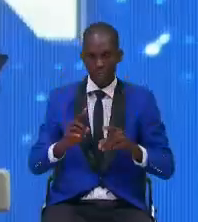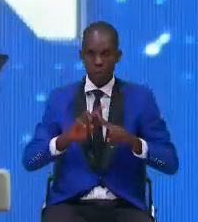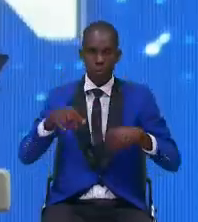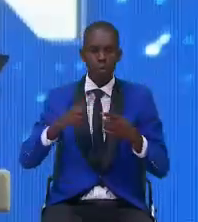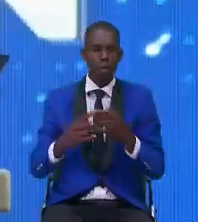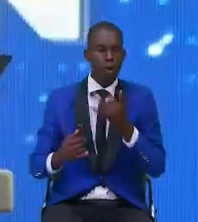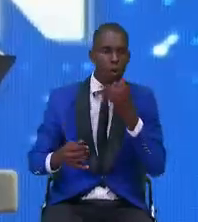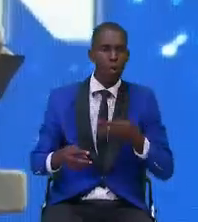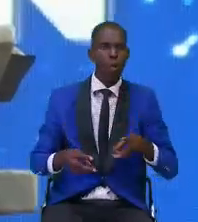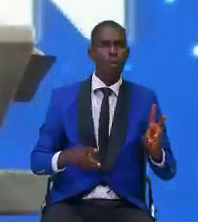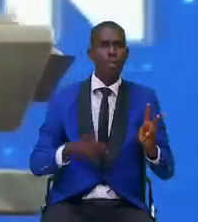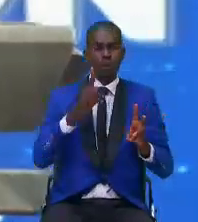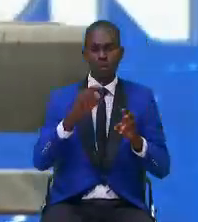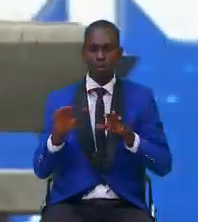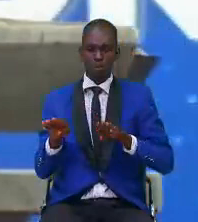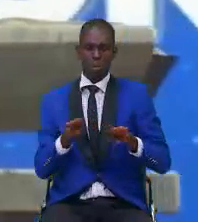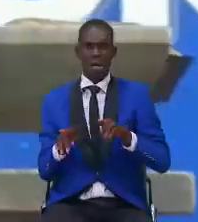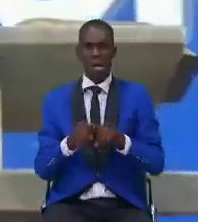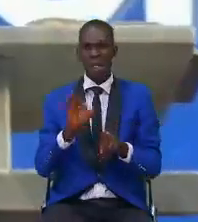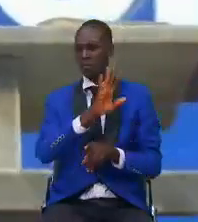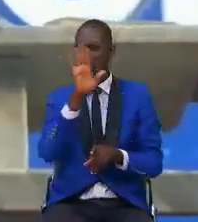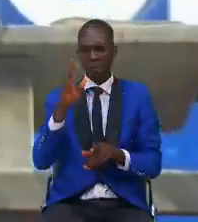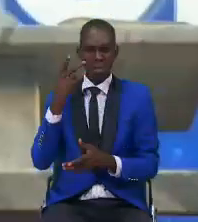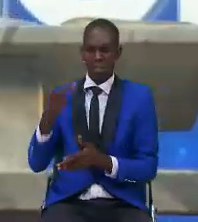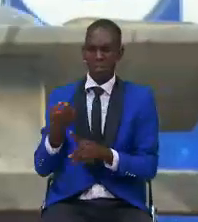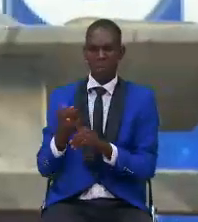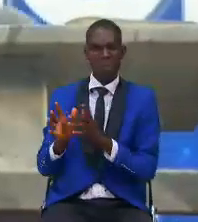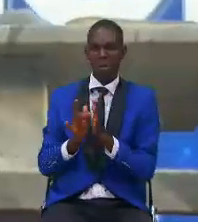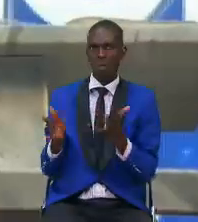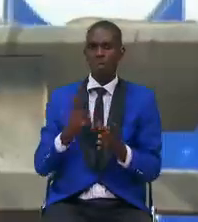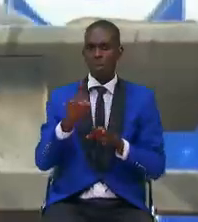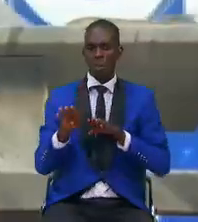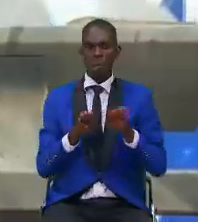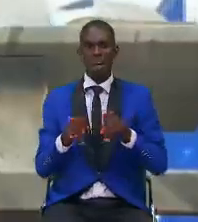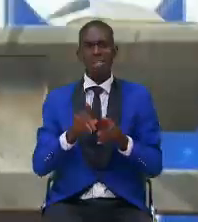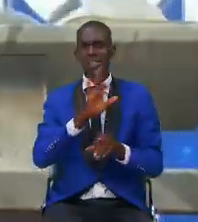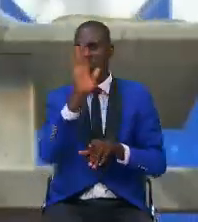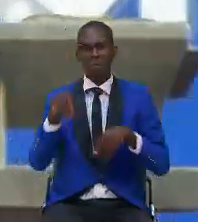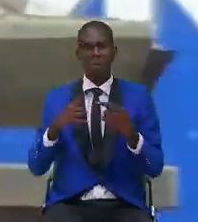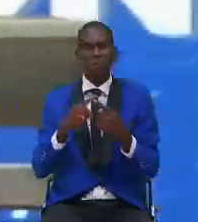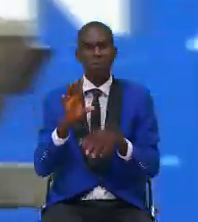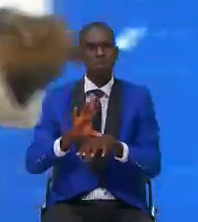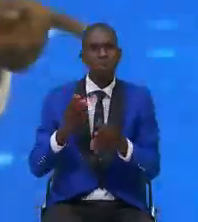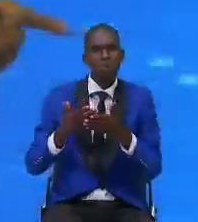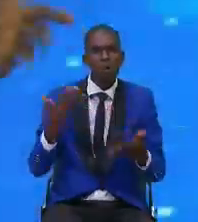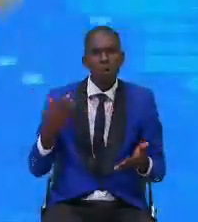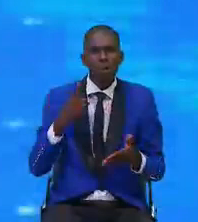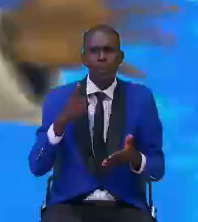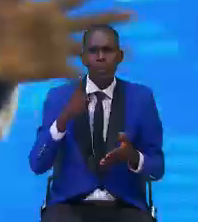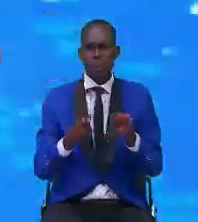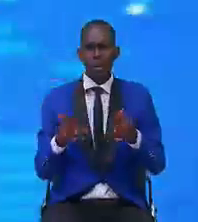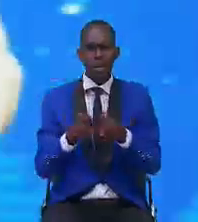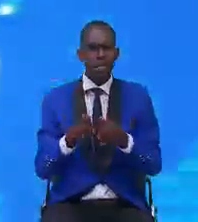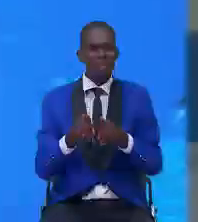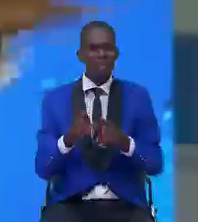the Bible. You act as if you never went to church. You act as if you don't know that Jesus Christ